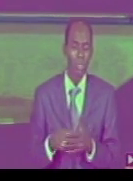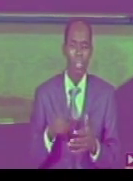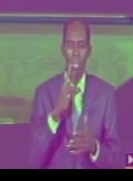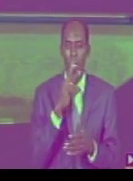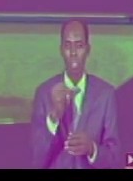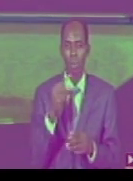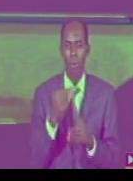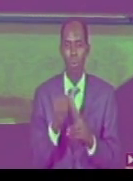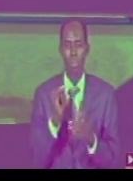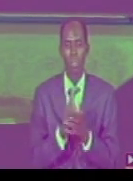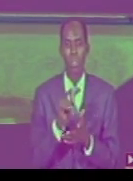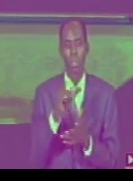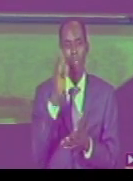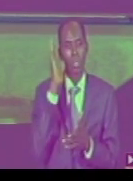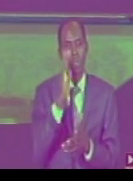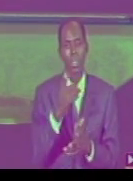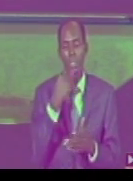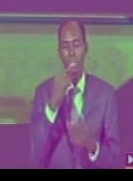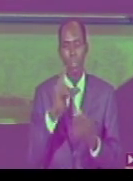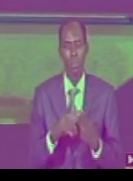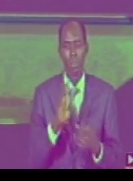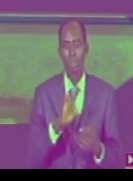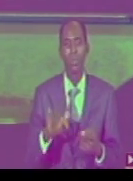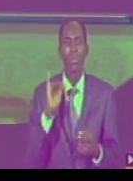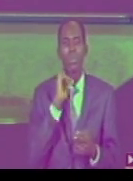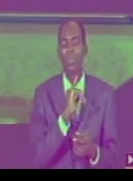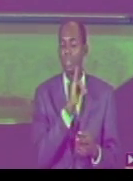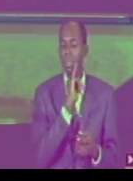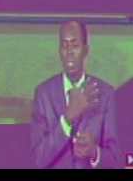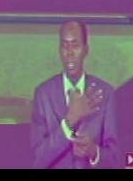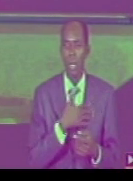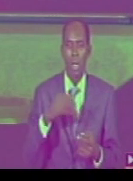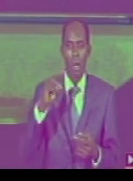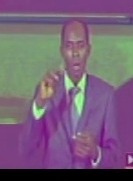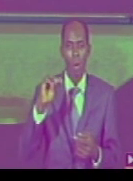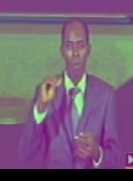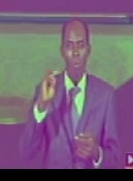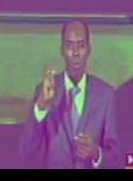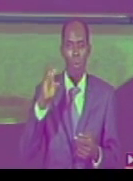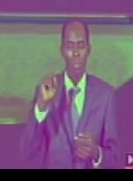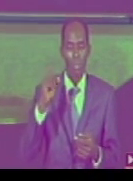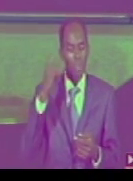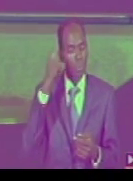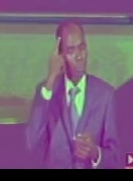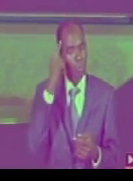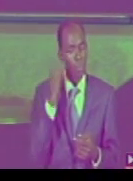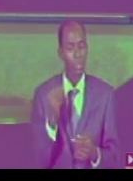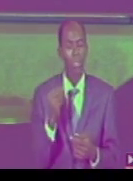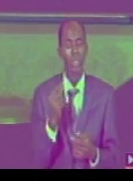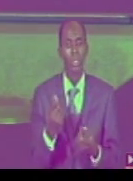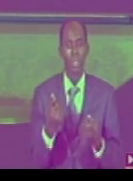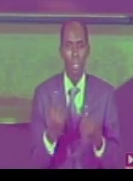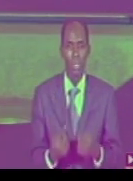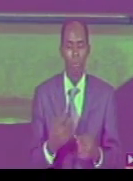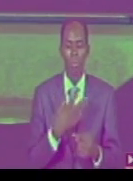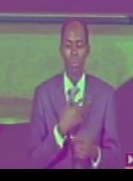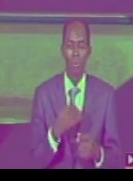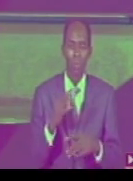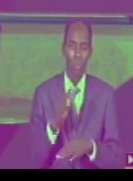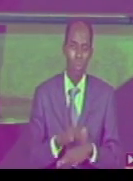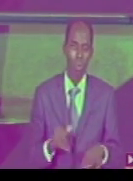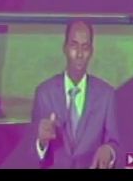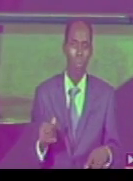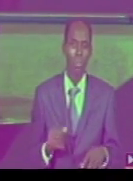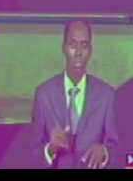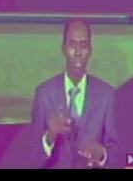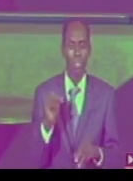of Israel. And Moses came and called up for the elders of the people and